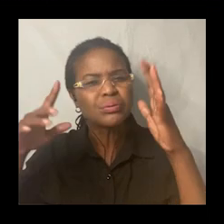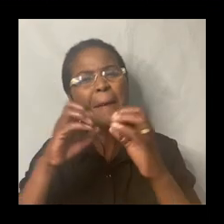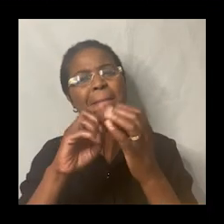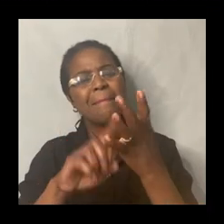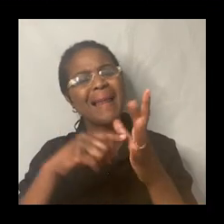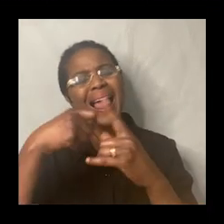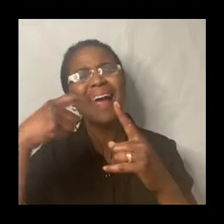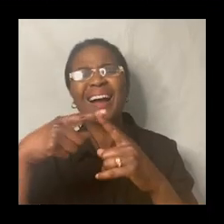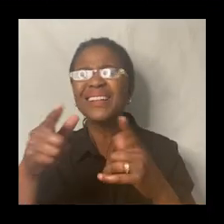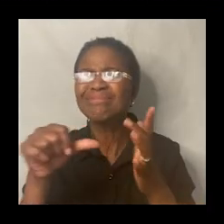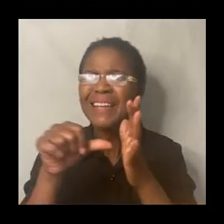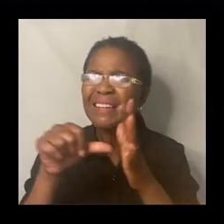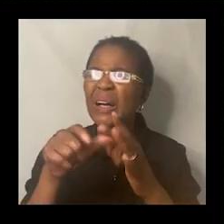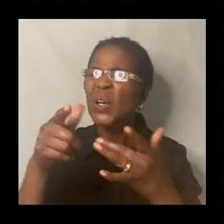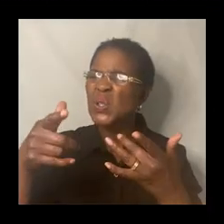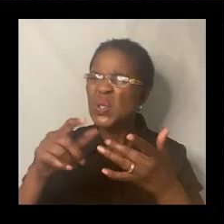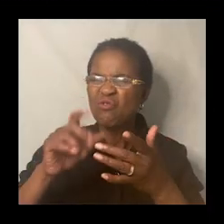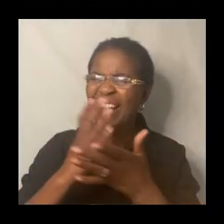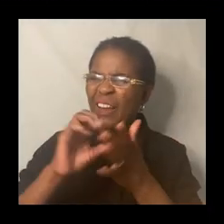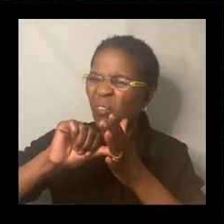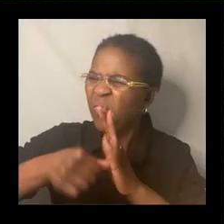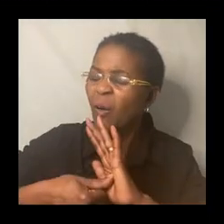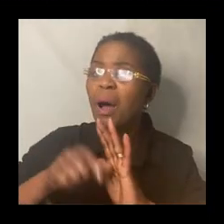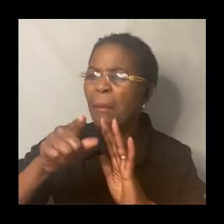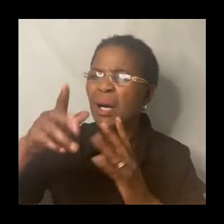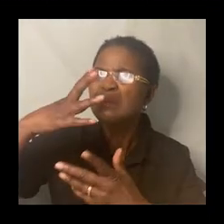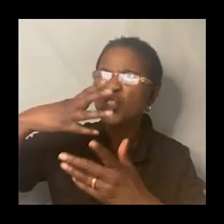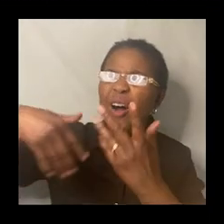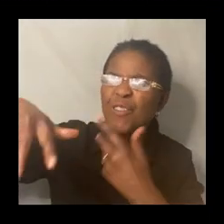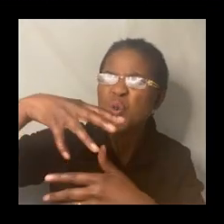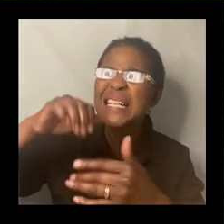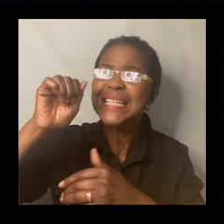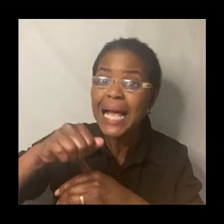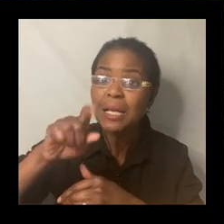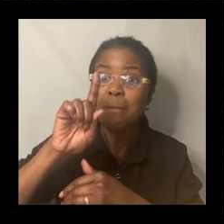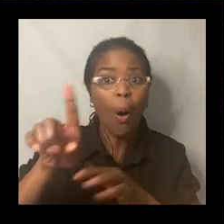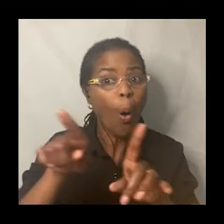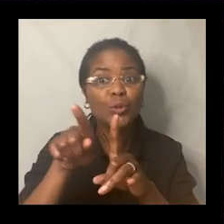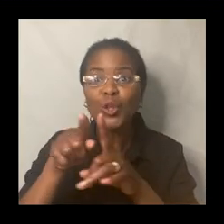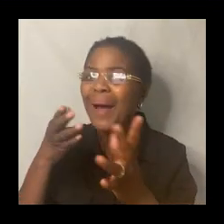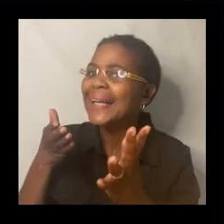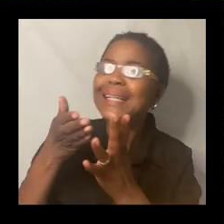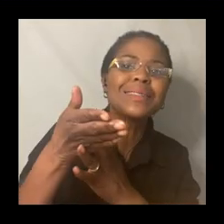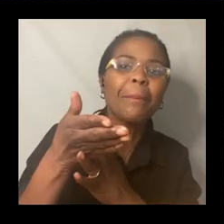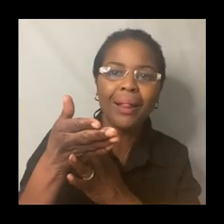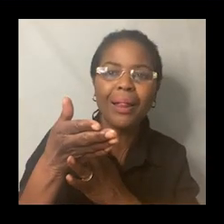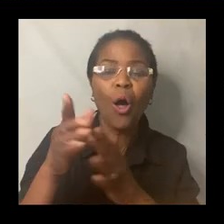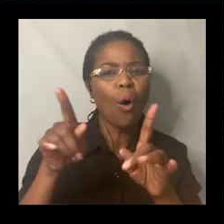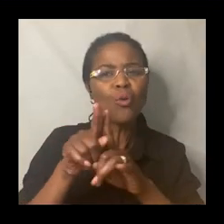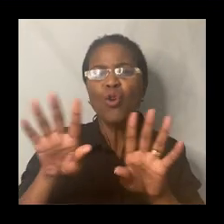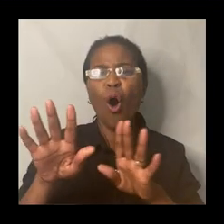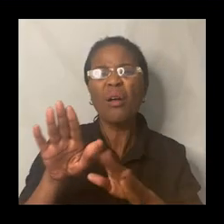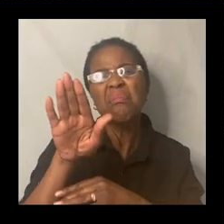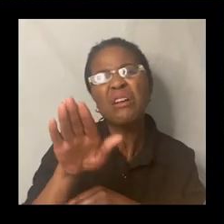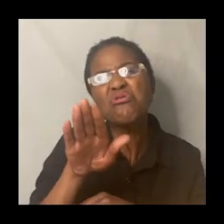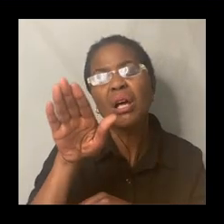writer who's tricky, who's hard, and he is all of those things, but he's also completely accessible. And what I love about what David's done is he's not patronized